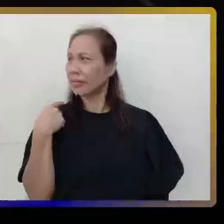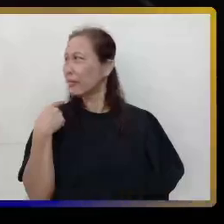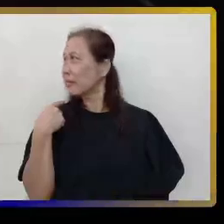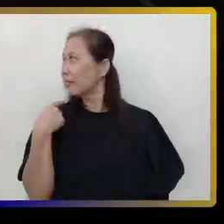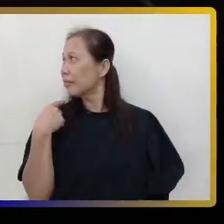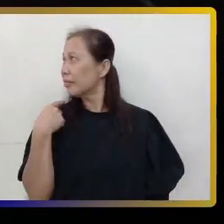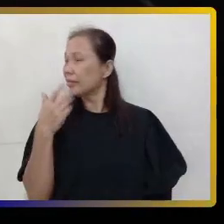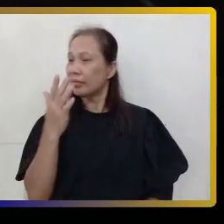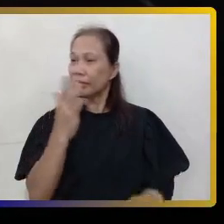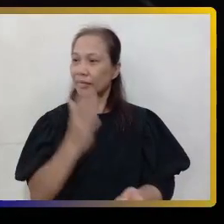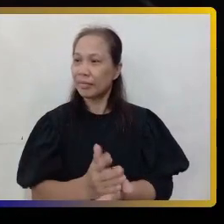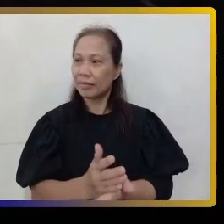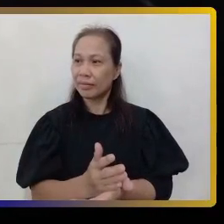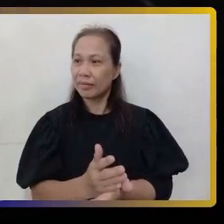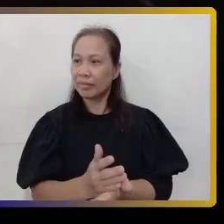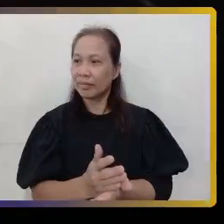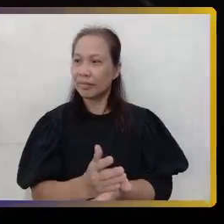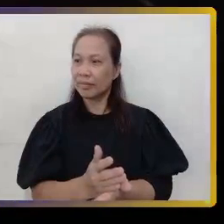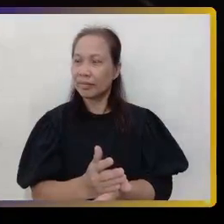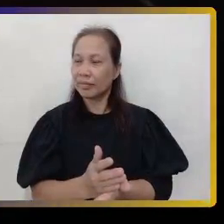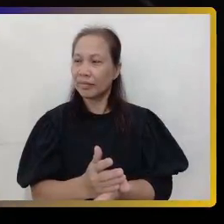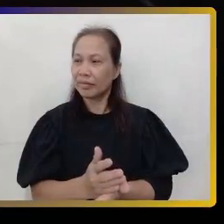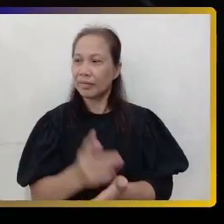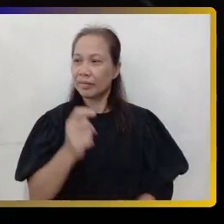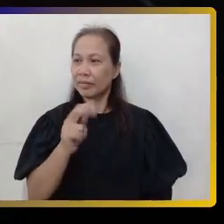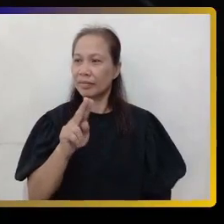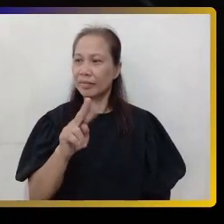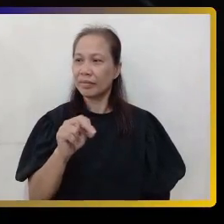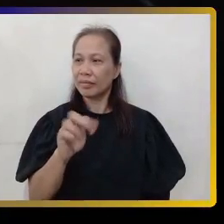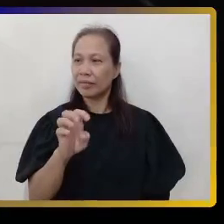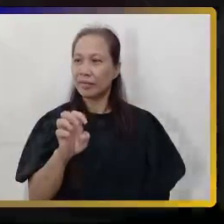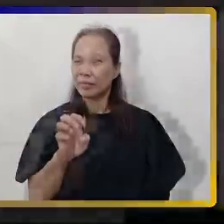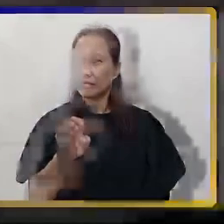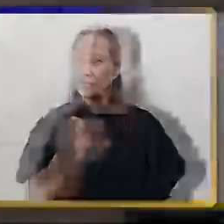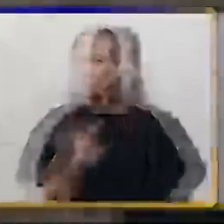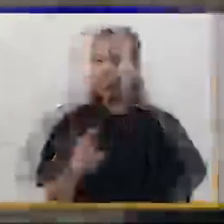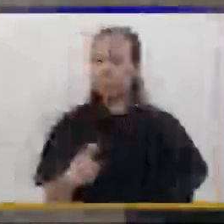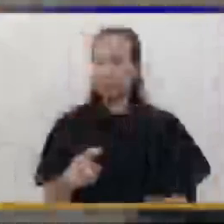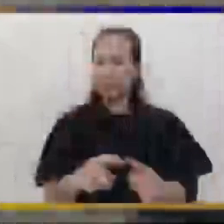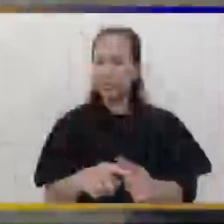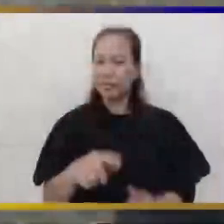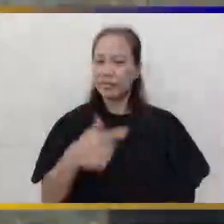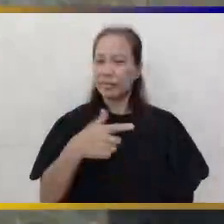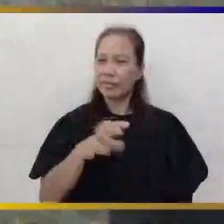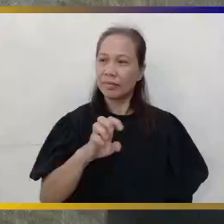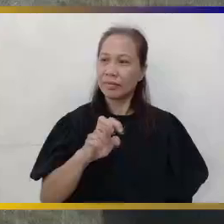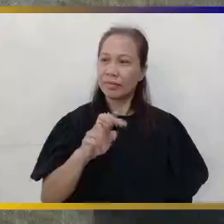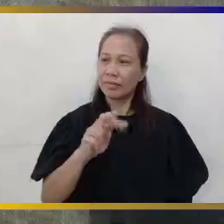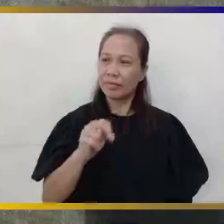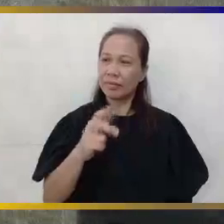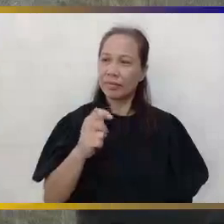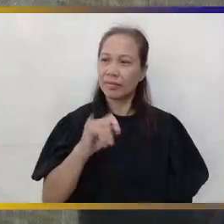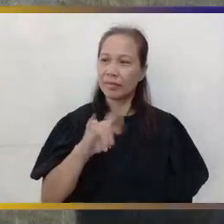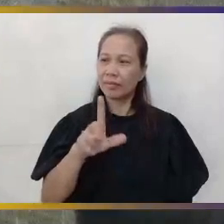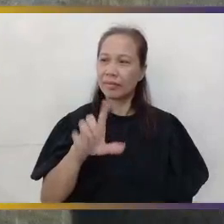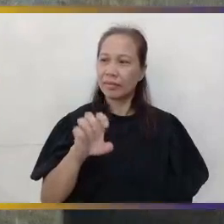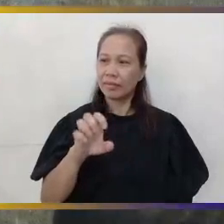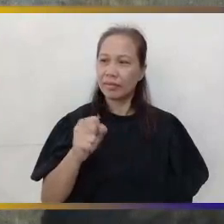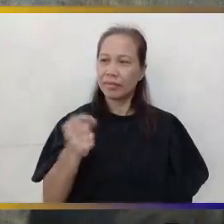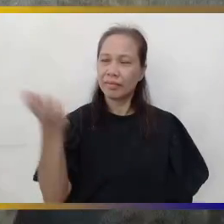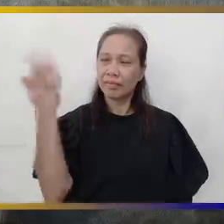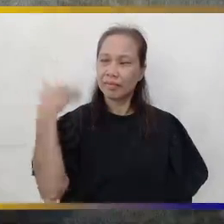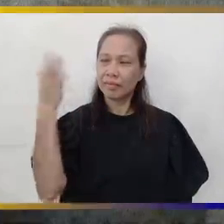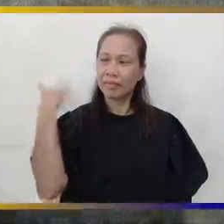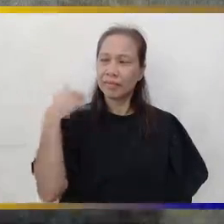tono rito mapatid napunta doon sa gentiles you see because the gentiles back in Those